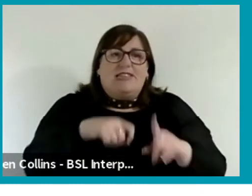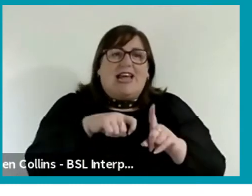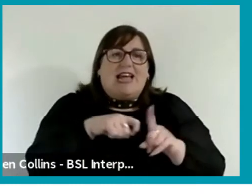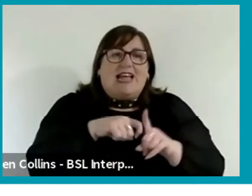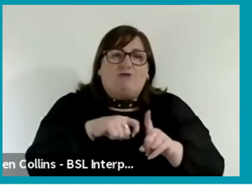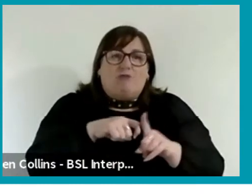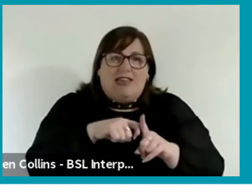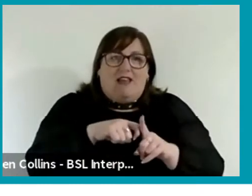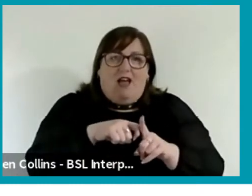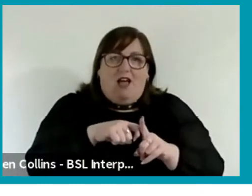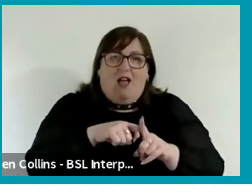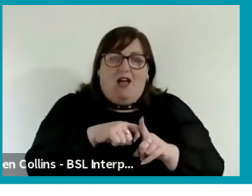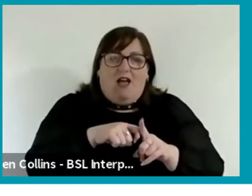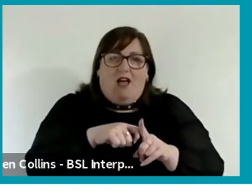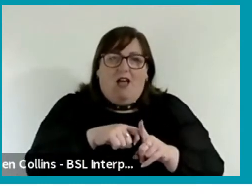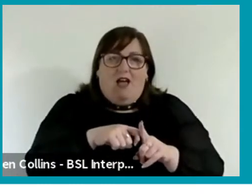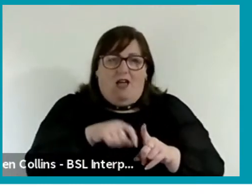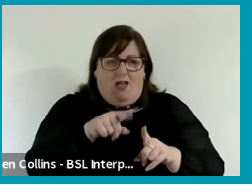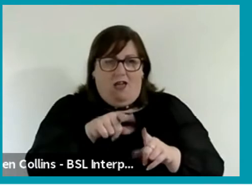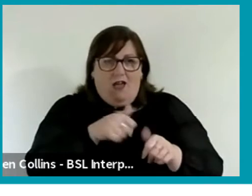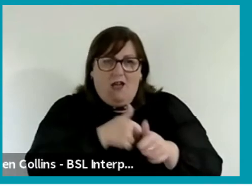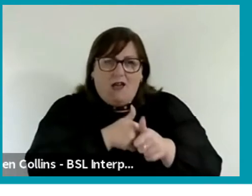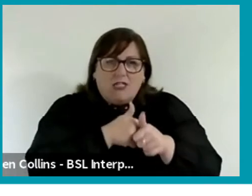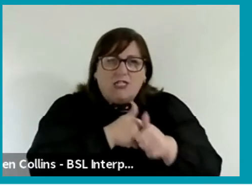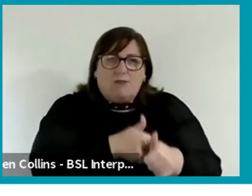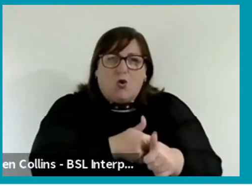support disabled candidates who are applying?